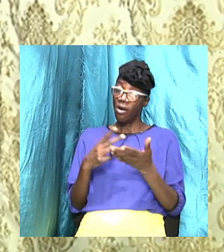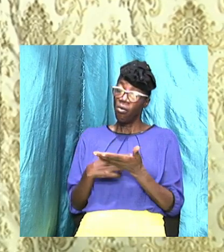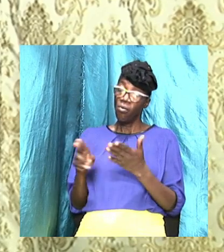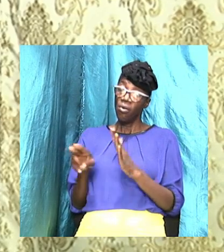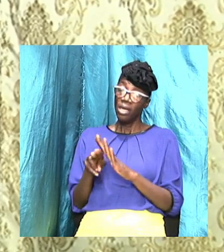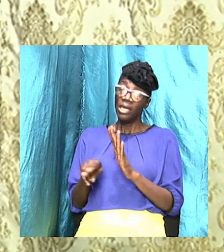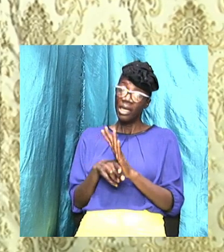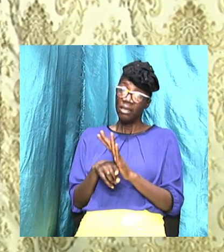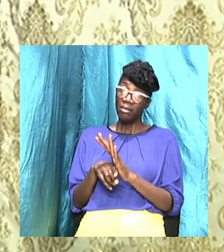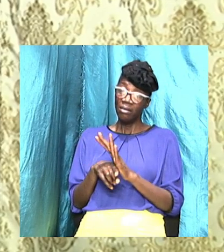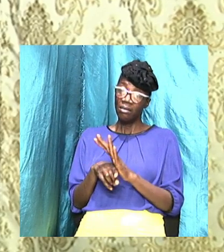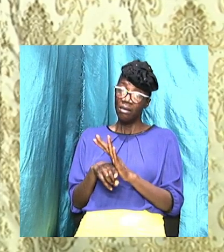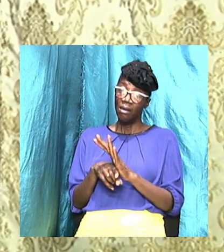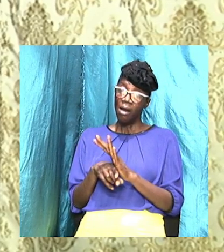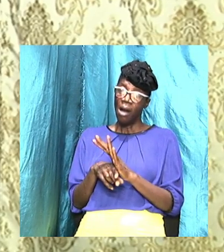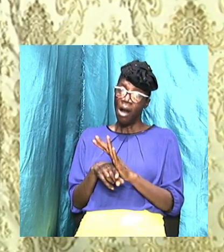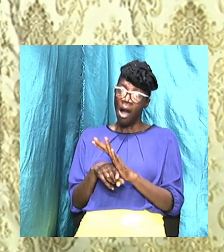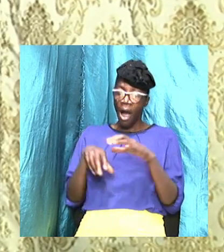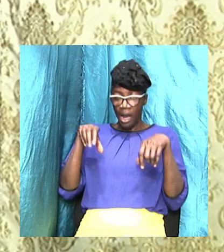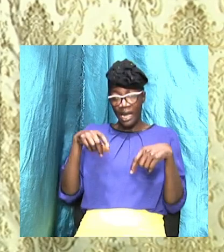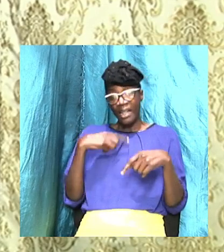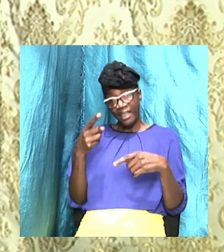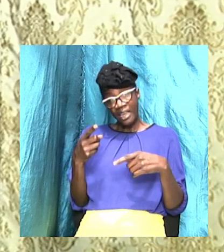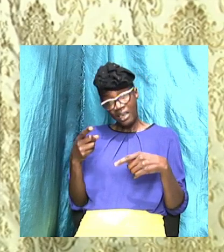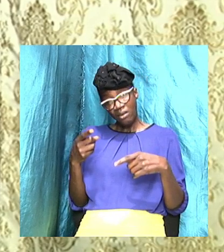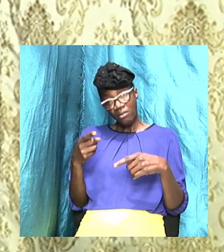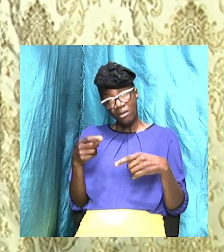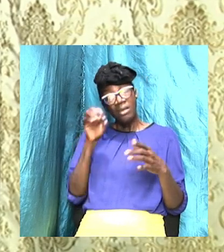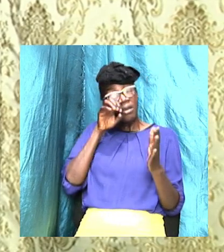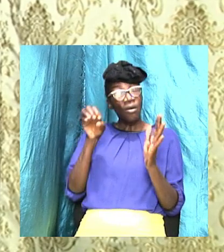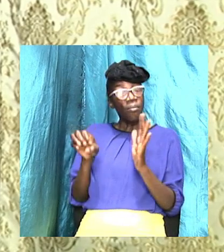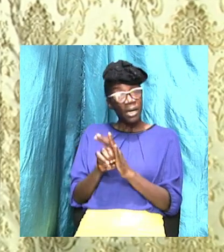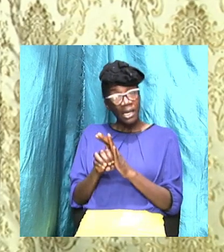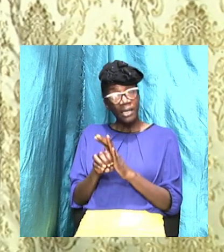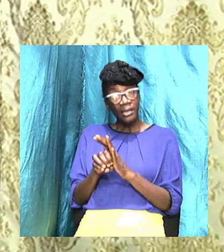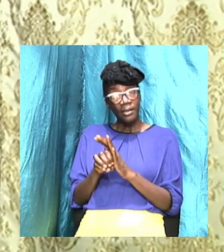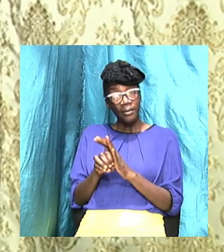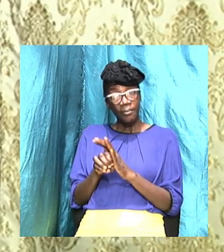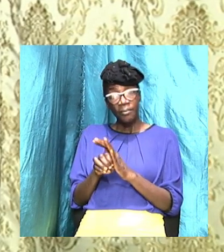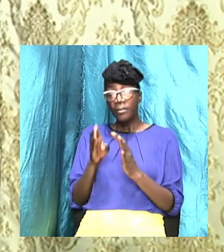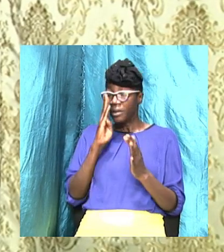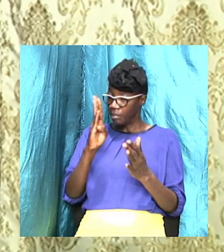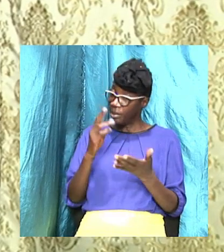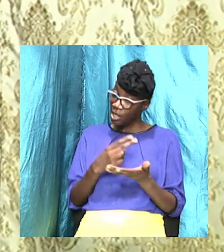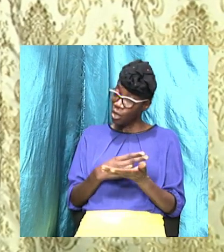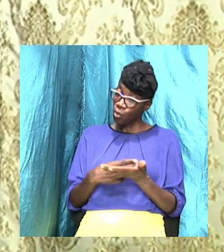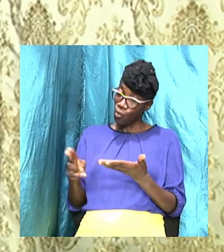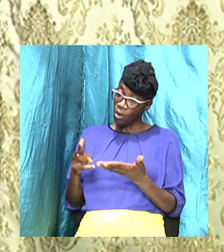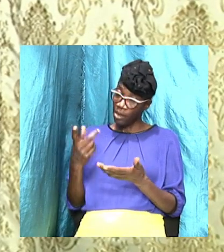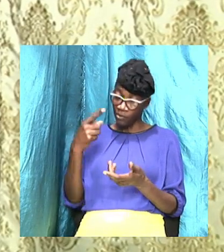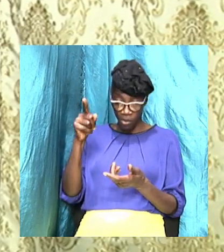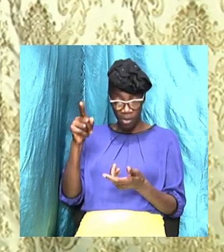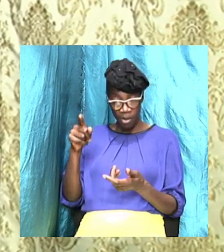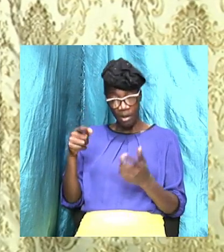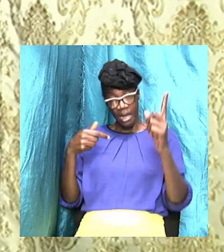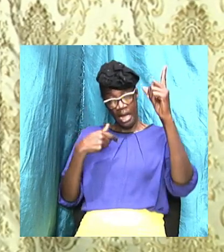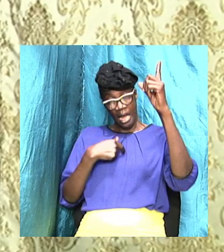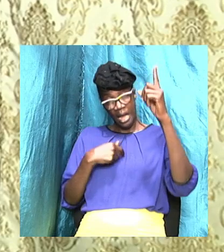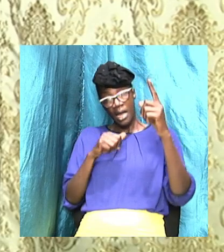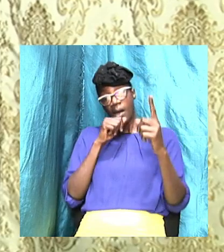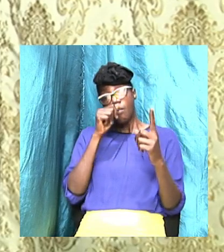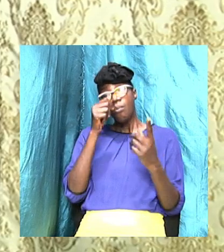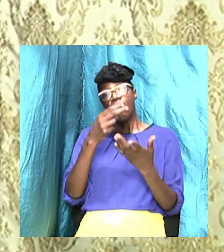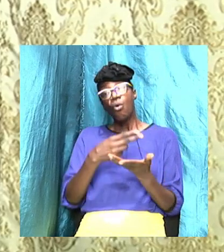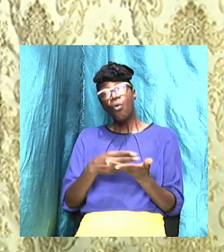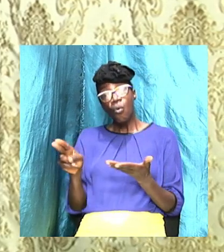holiness. We can tell you that it's a command. Be ye holy, for I am holy. However, it